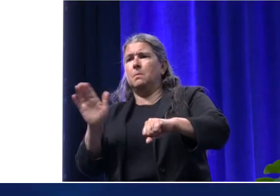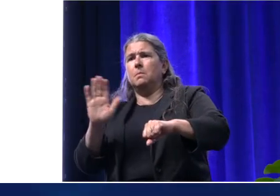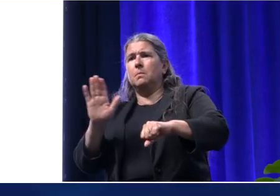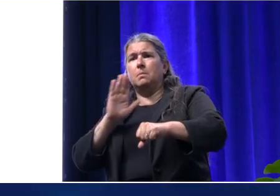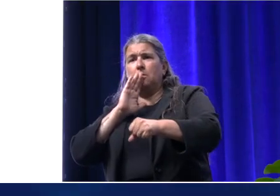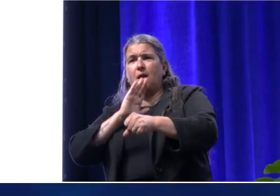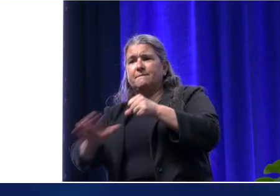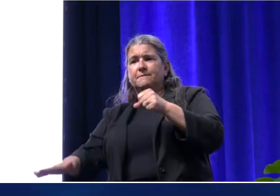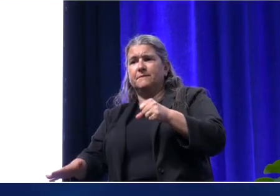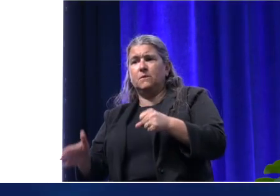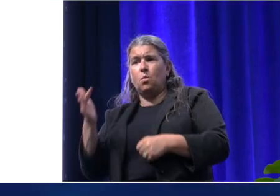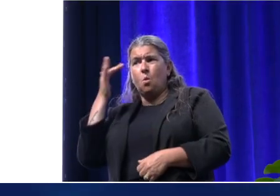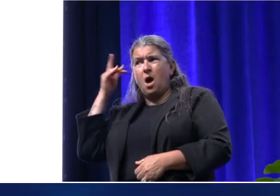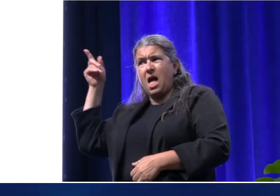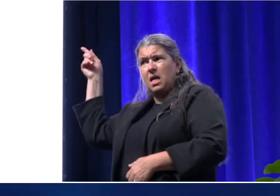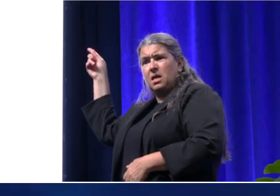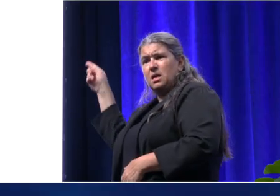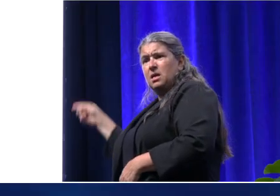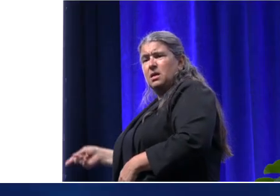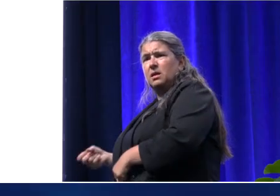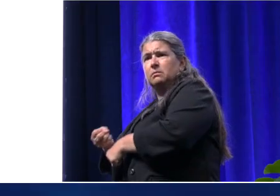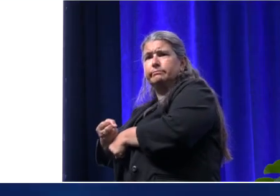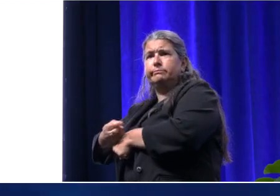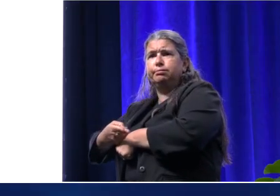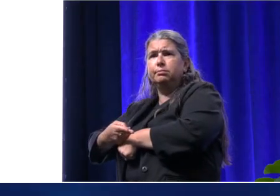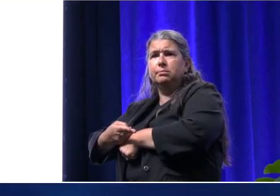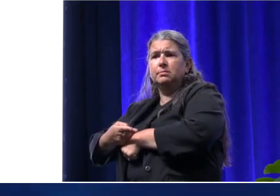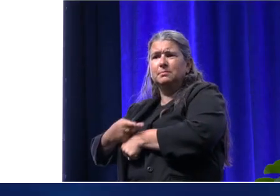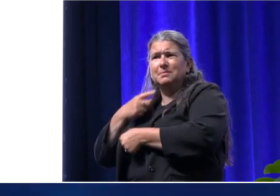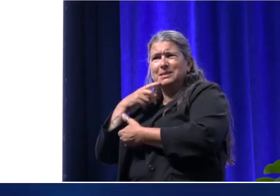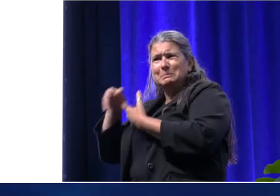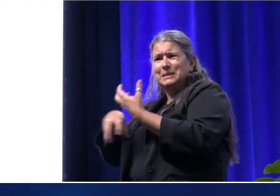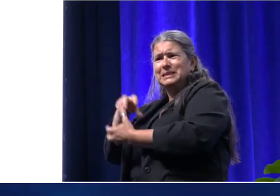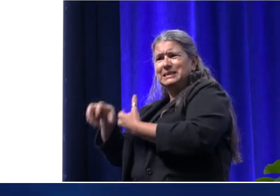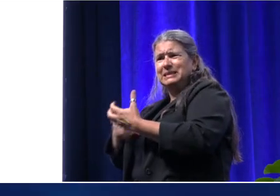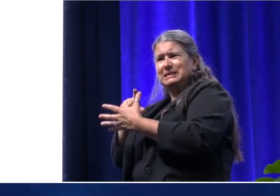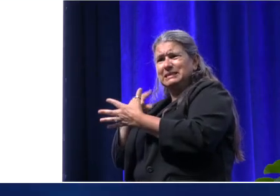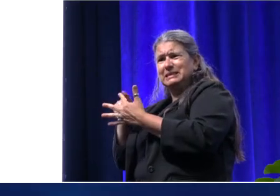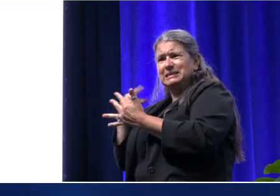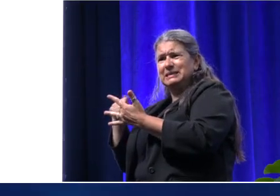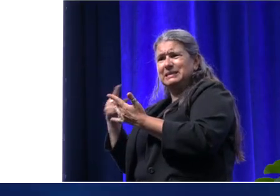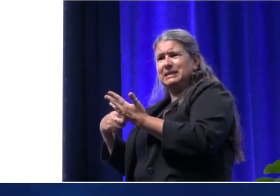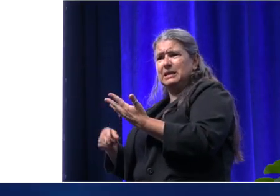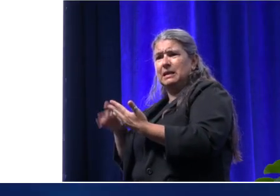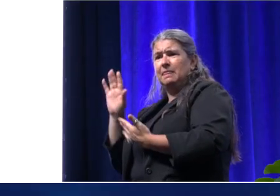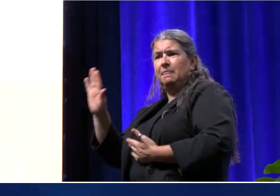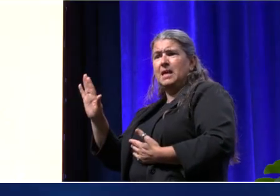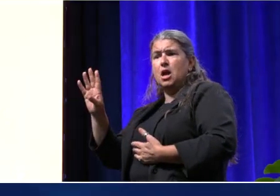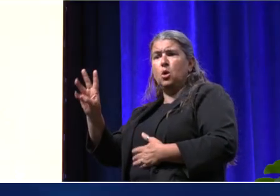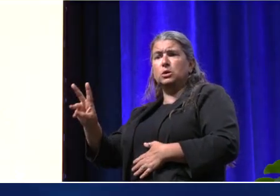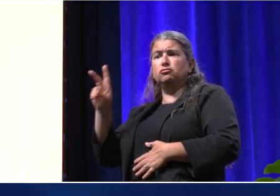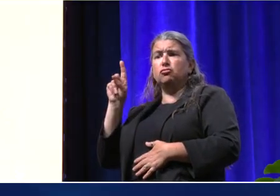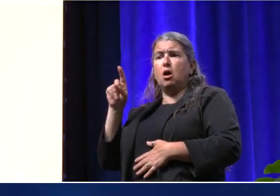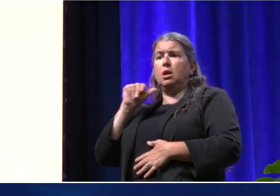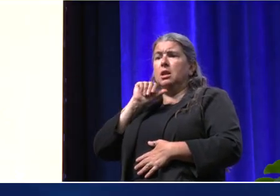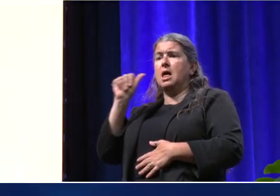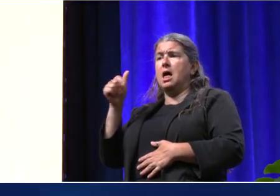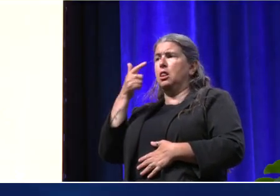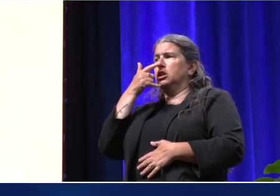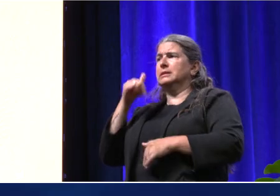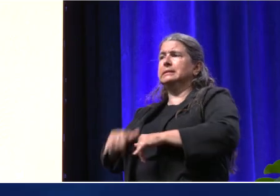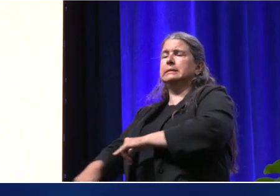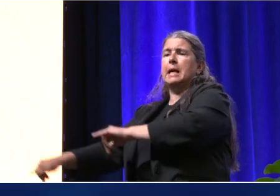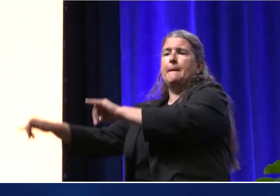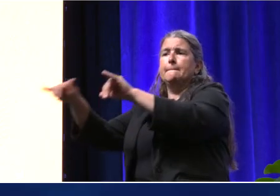other substances that are contributing to an atypical form of withdrawal. Are we scared yet? Okay. Number